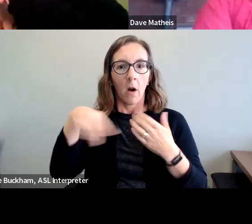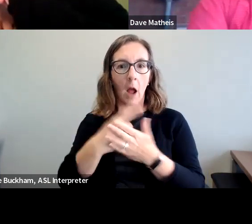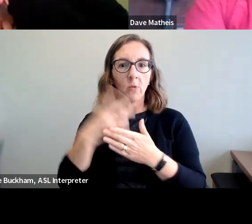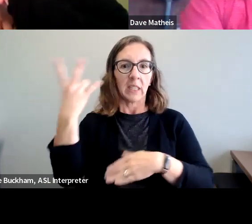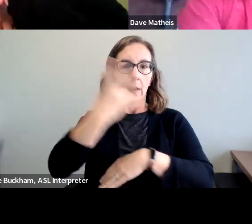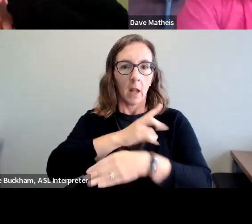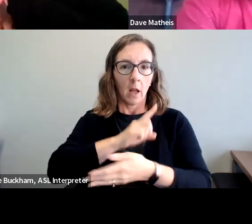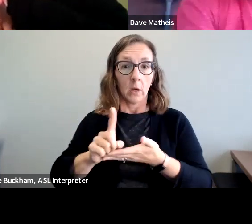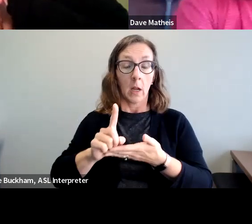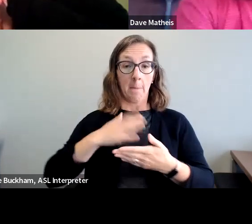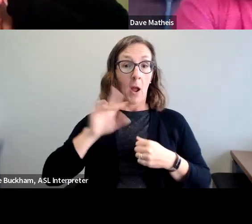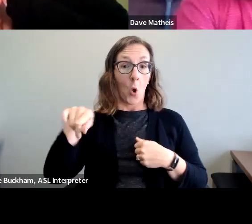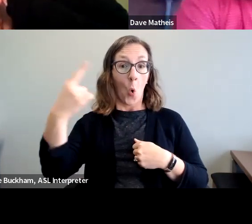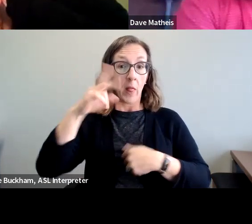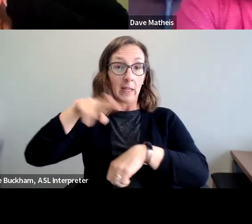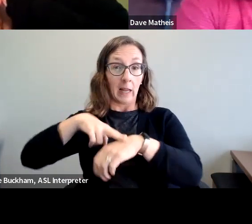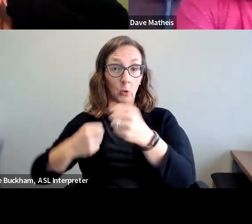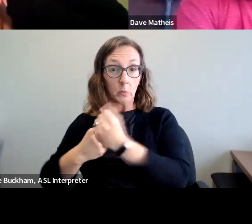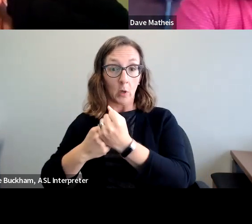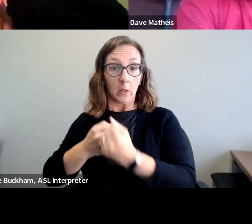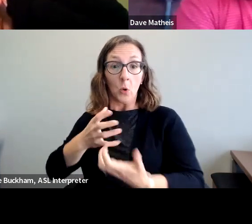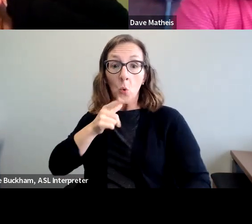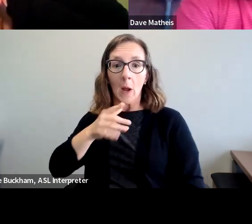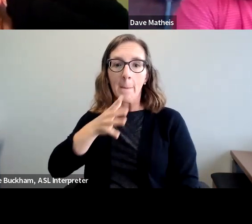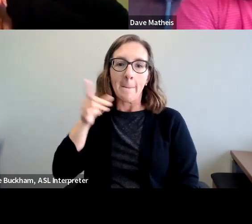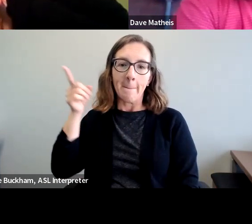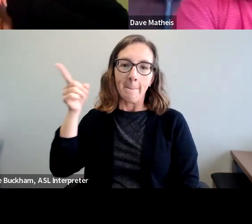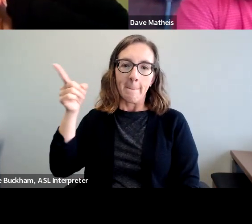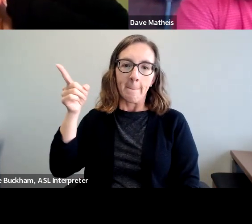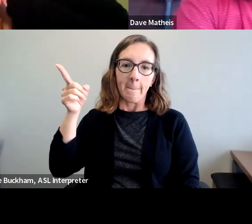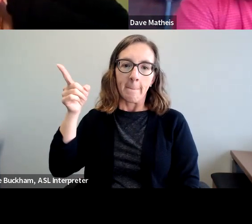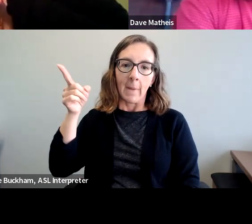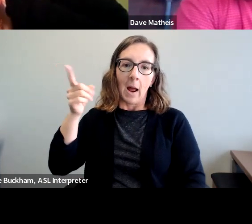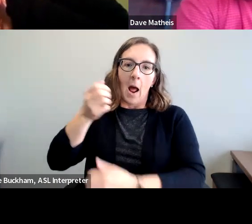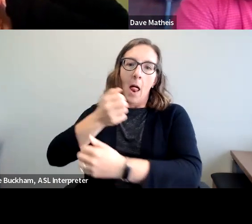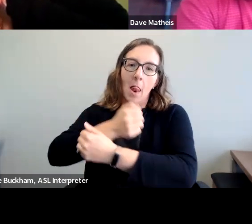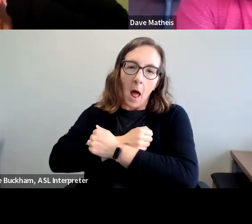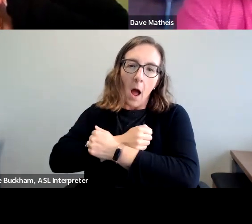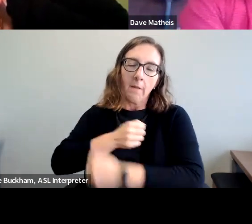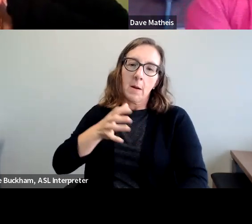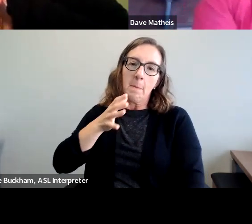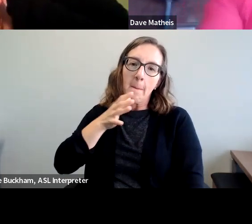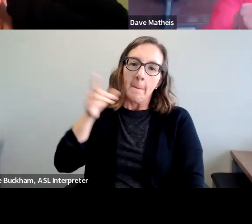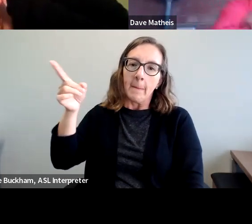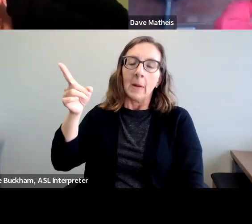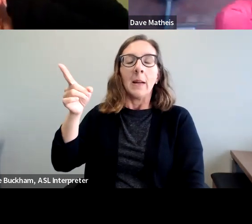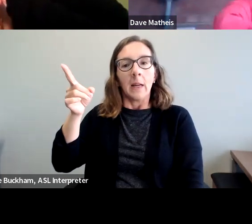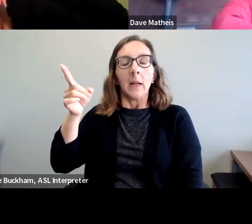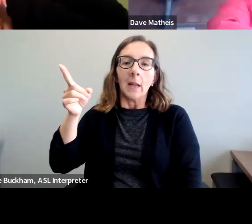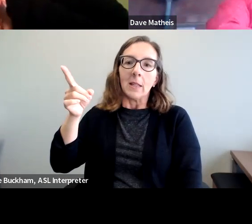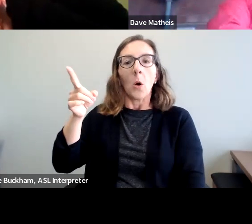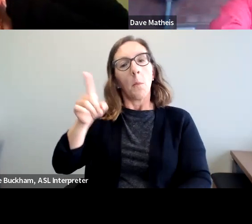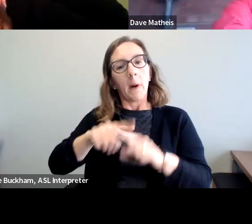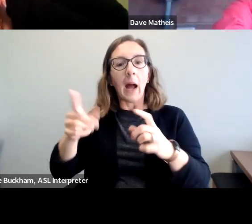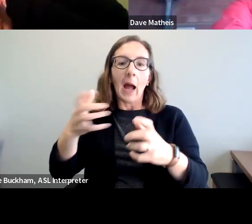is my mom. And I love my mom to death, but my mom needs a break too. So I'm working on respite to get